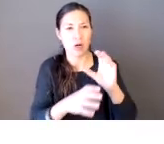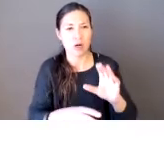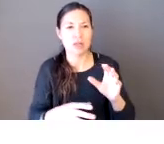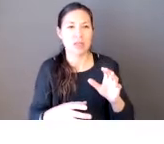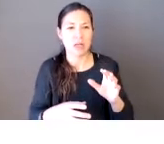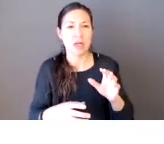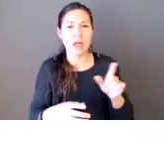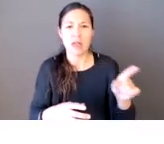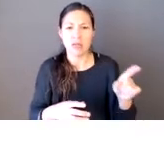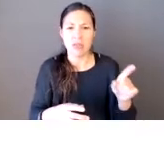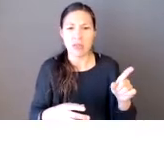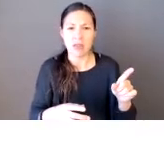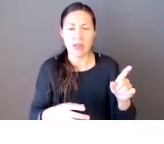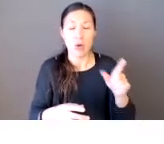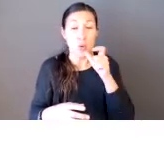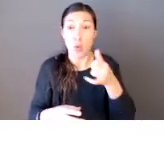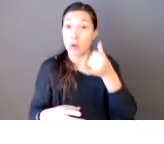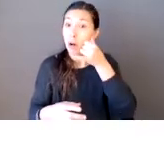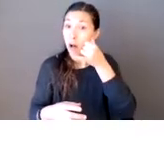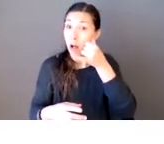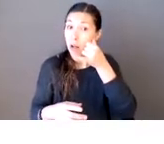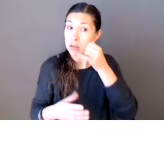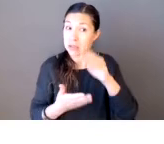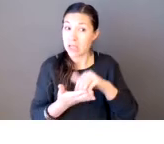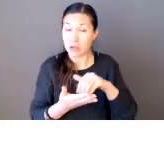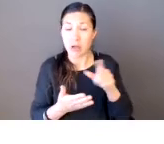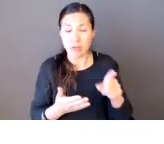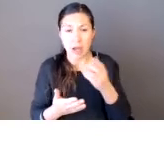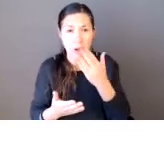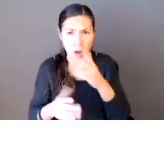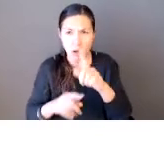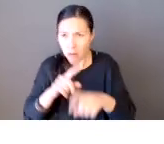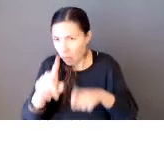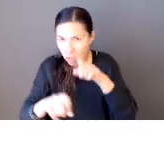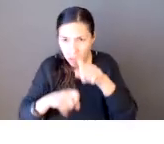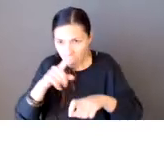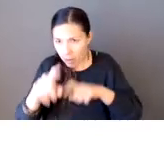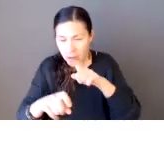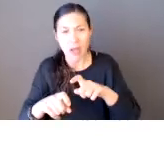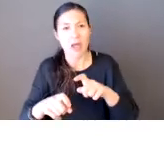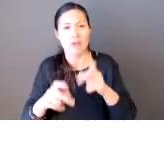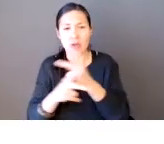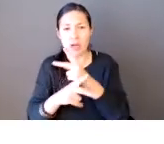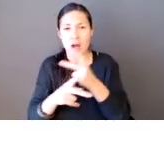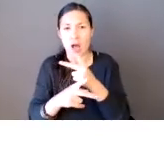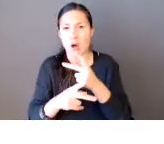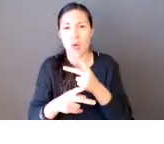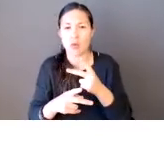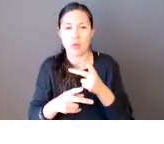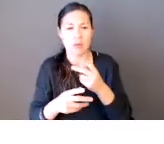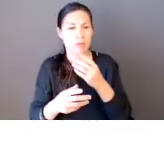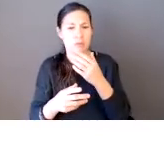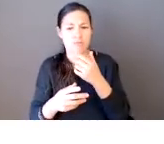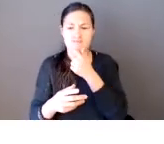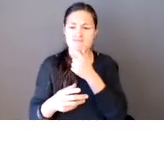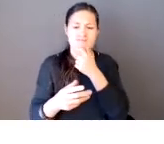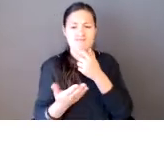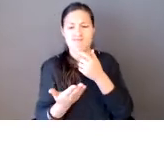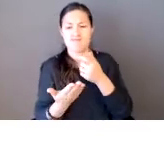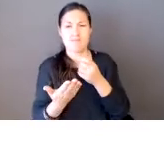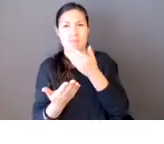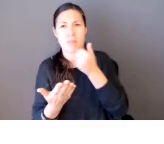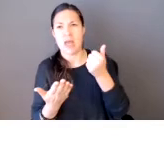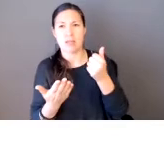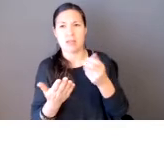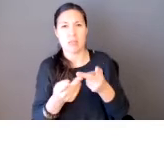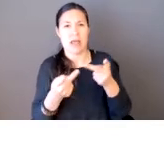information because more information is easier for the screeners to make a decision. If they screen something in, they need